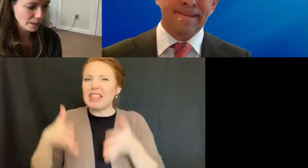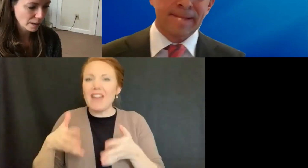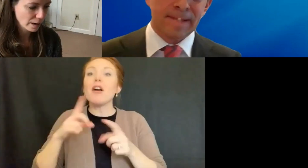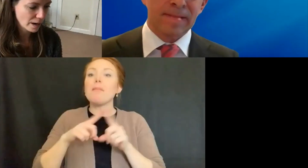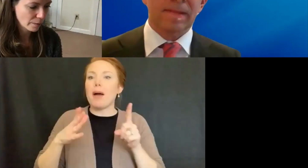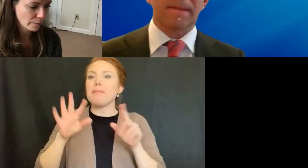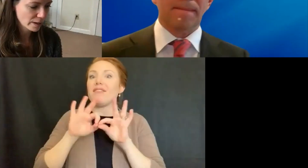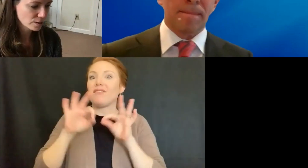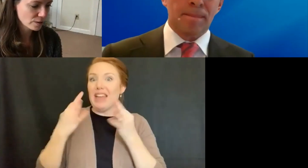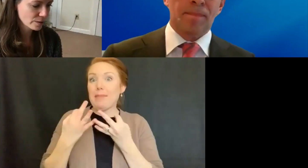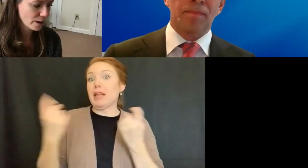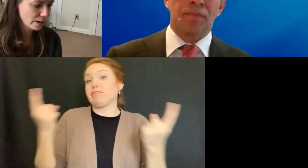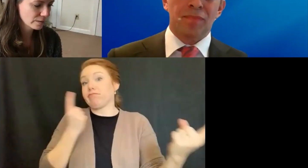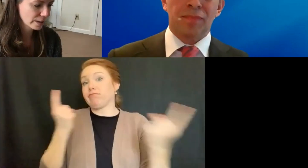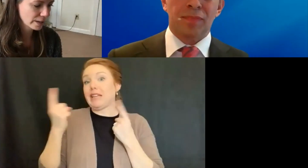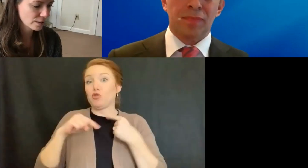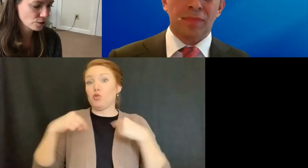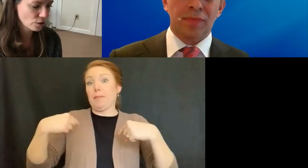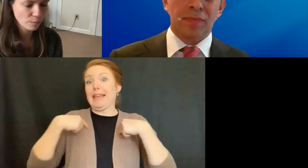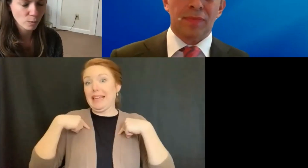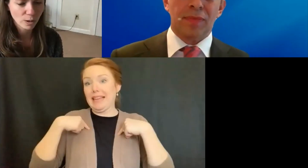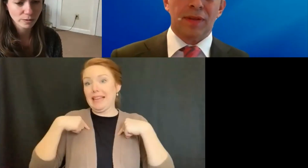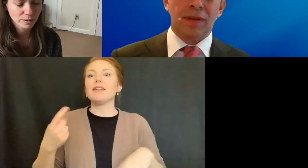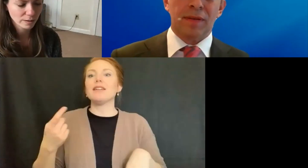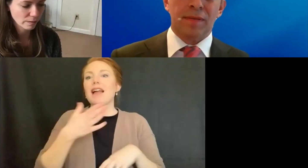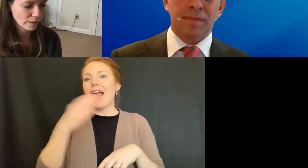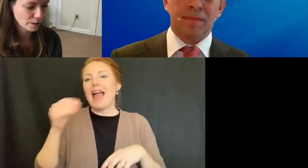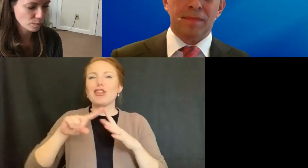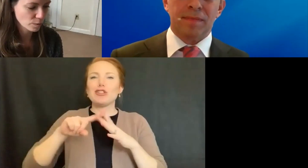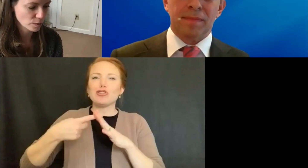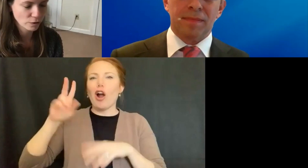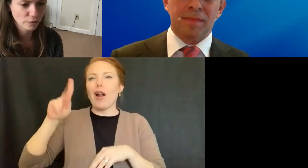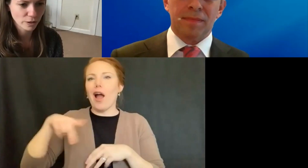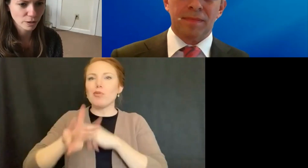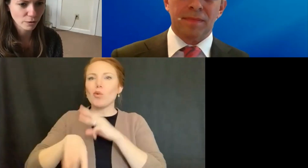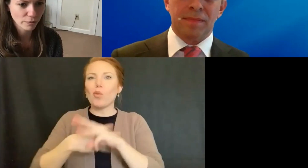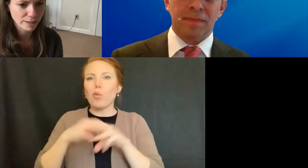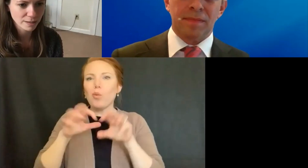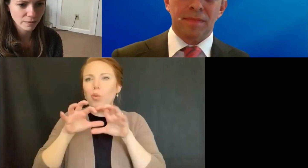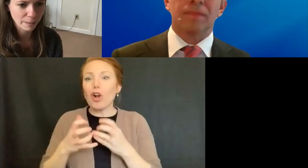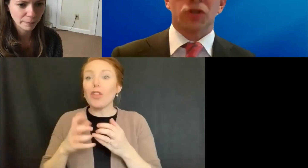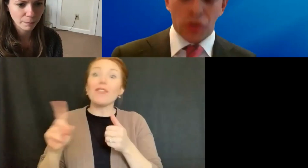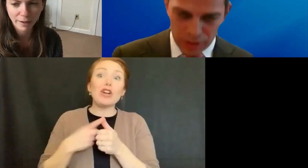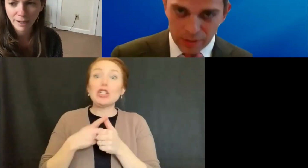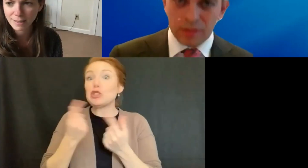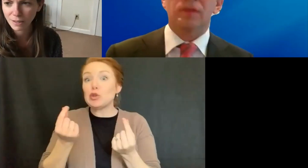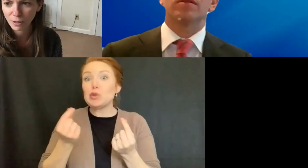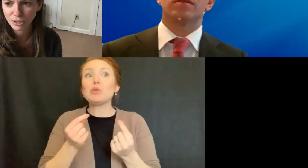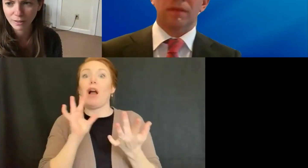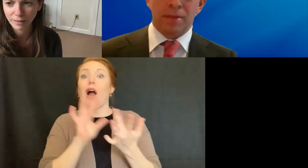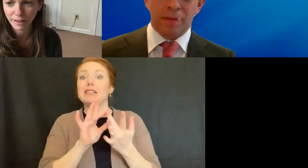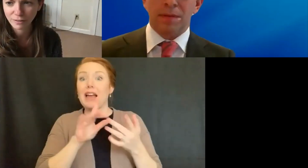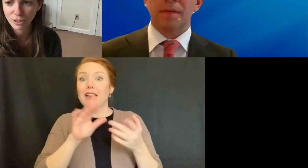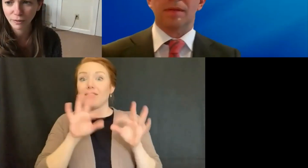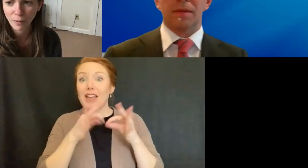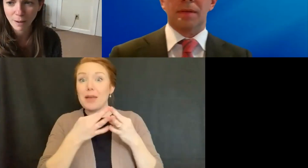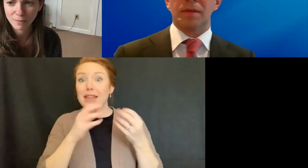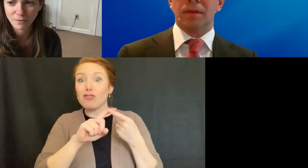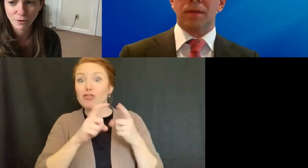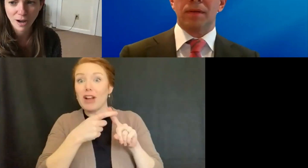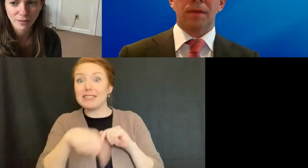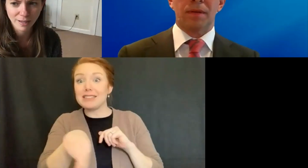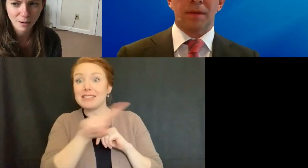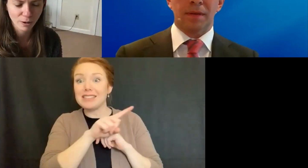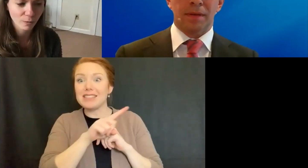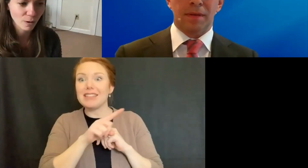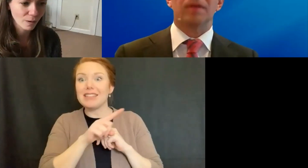to me. It's also kind of like in the startup world, the thing you're supposed to do first, go to friends and family, but I see a question in there too, like what happens